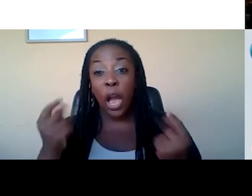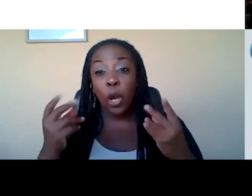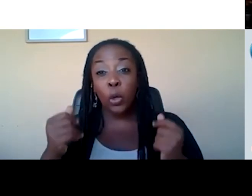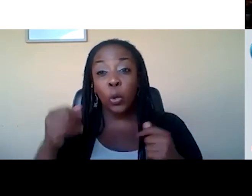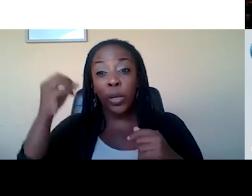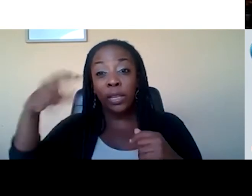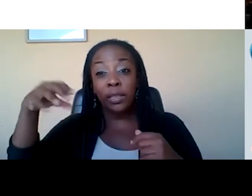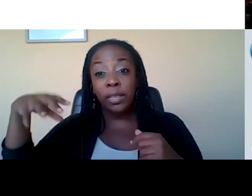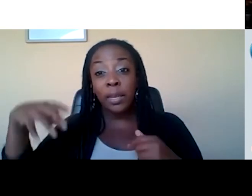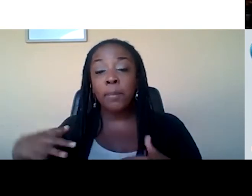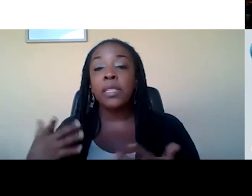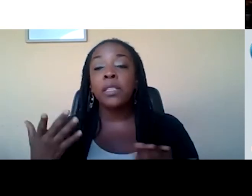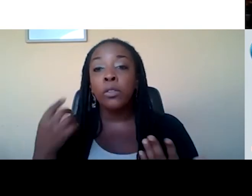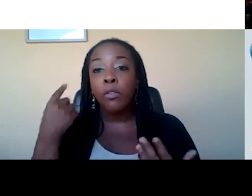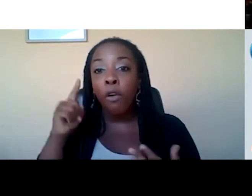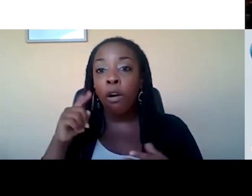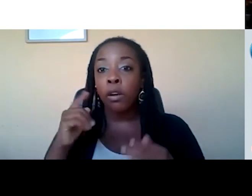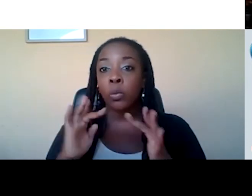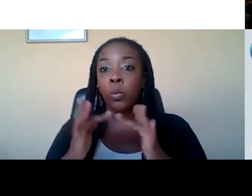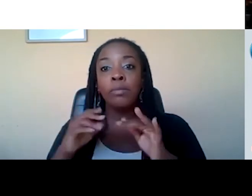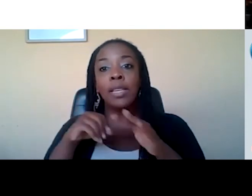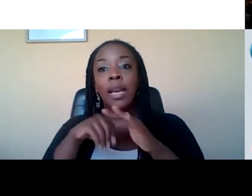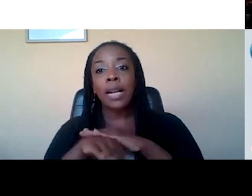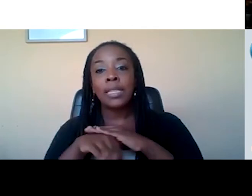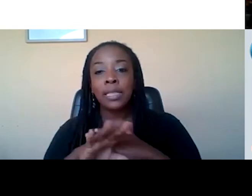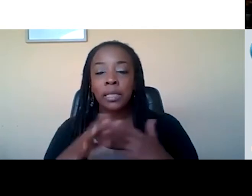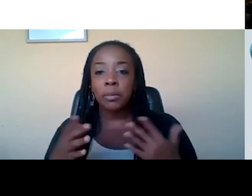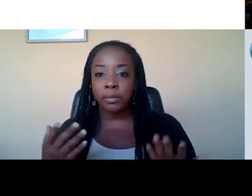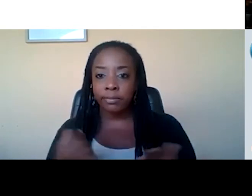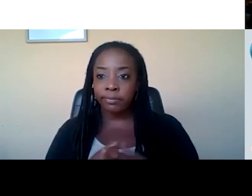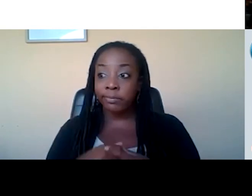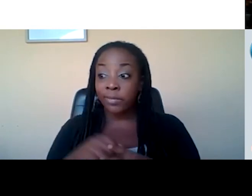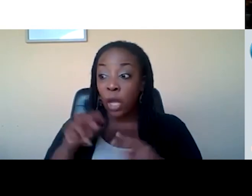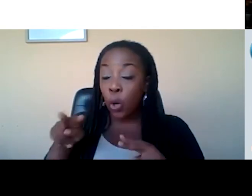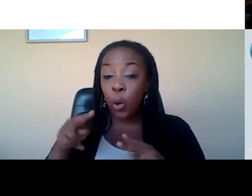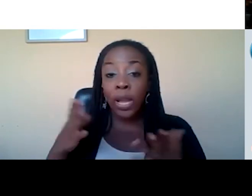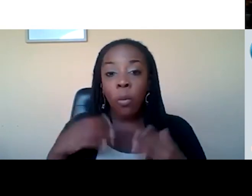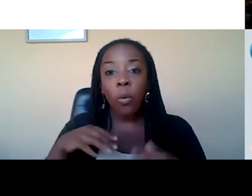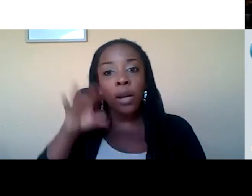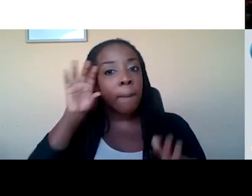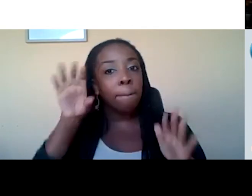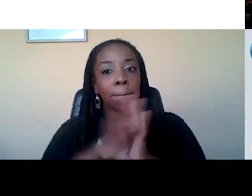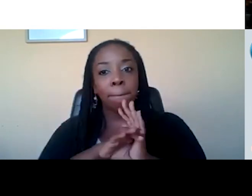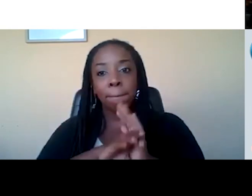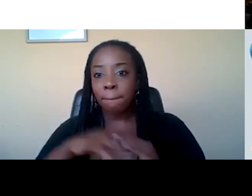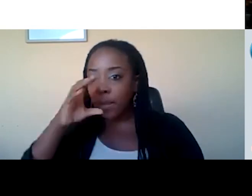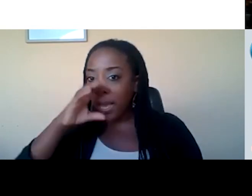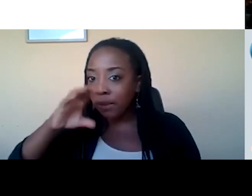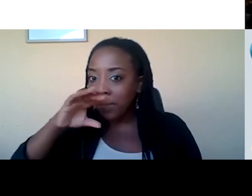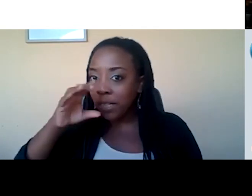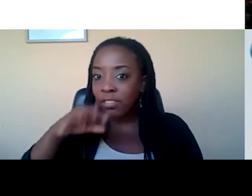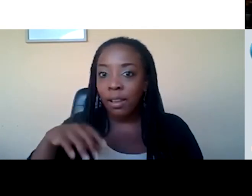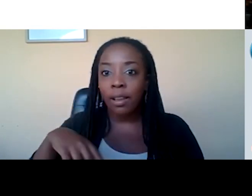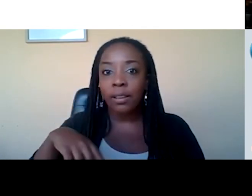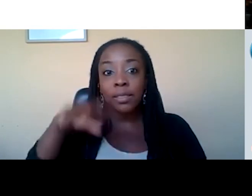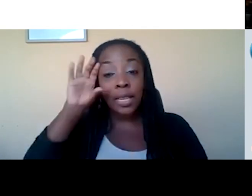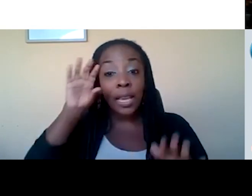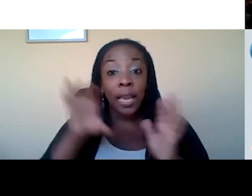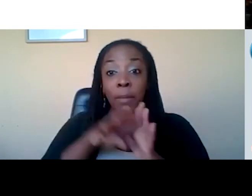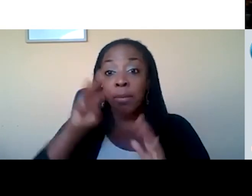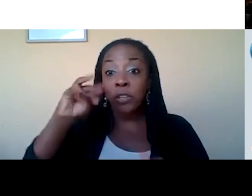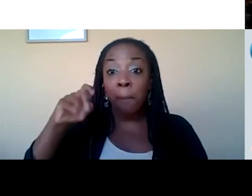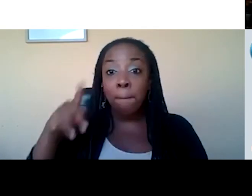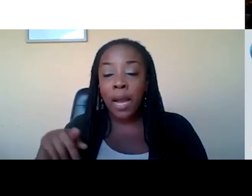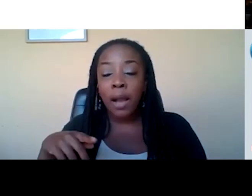make website accessible. It looks at images and animations, image maps,